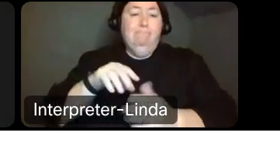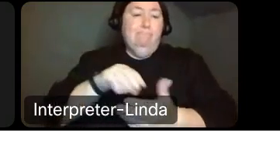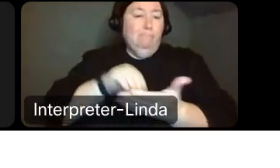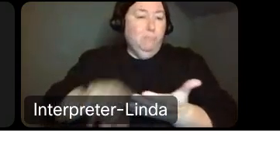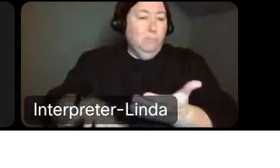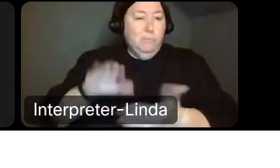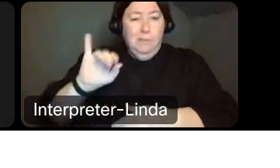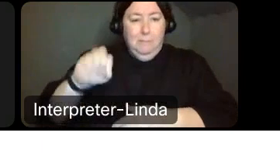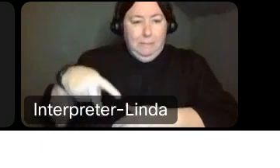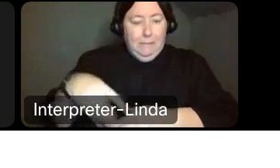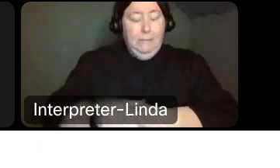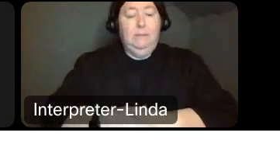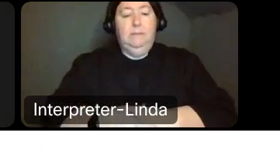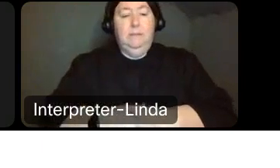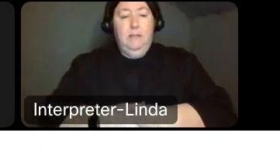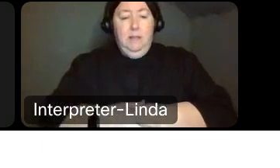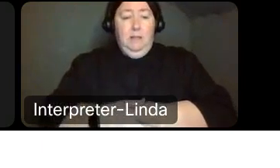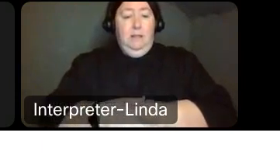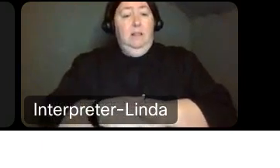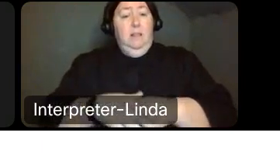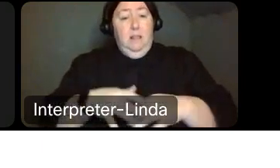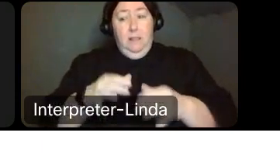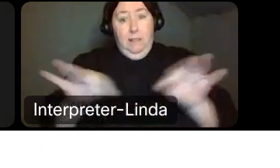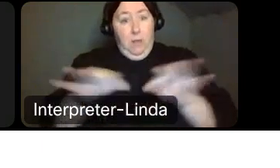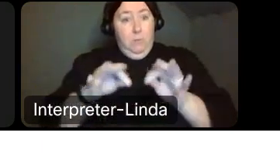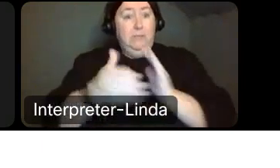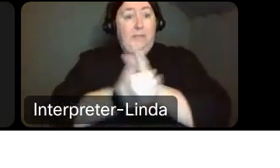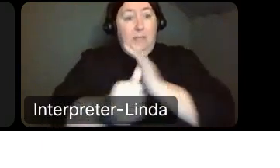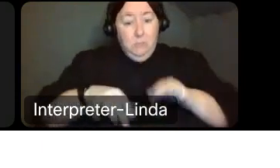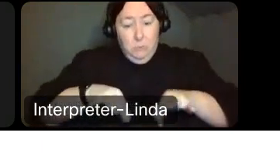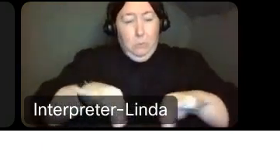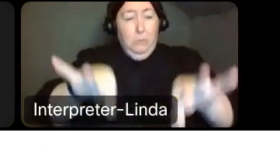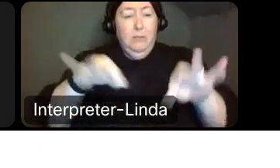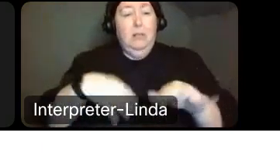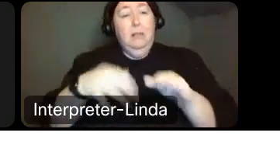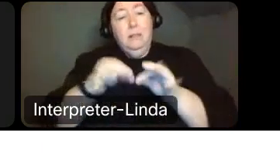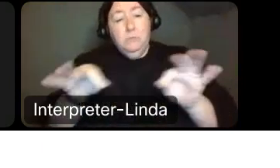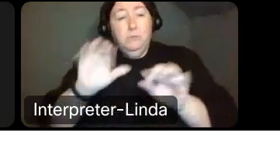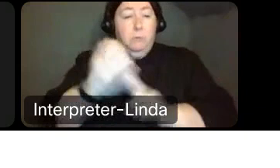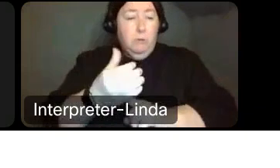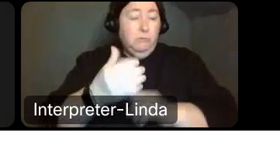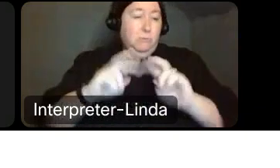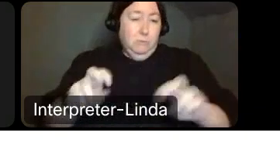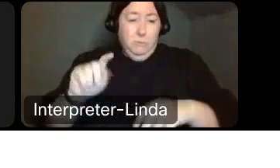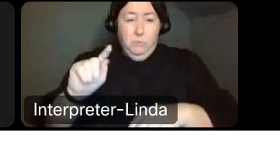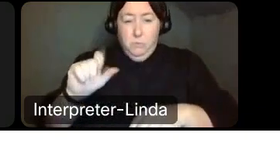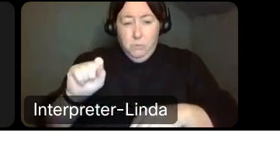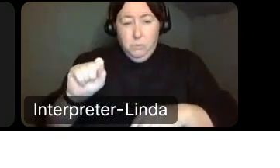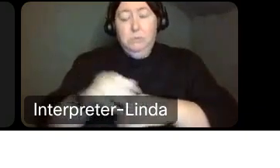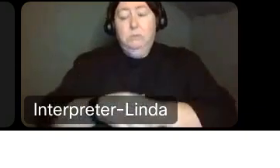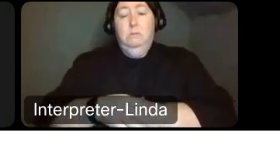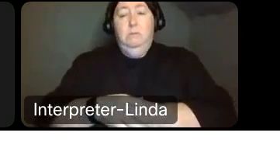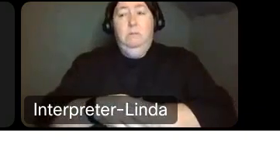the acquisition of language skills necessary for literacy using linguistically and culturally appropriate assessment tools. So you'll